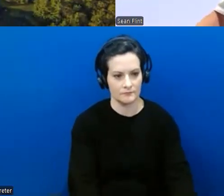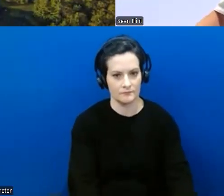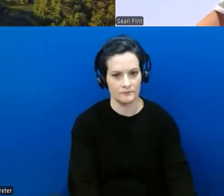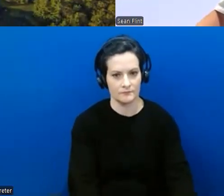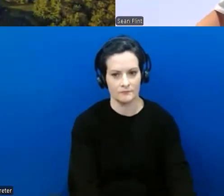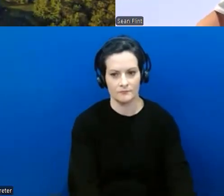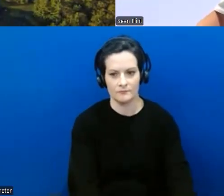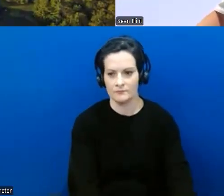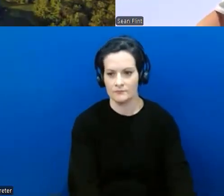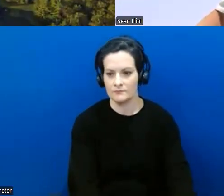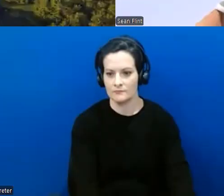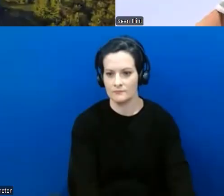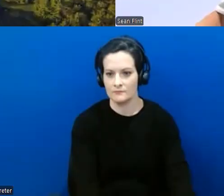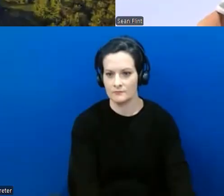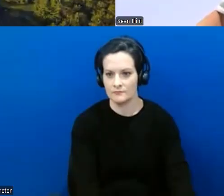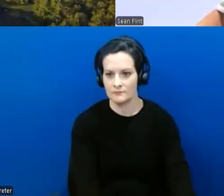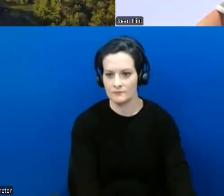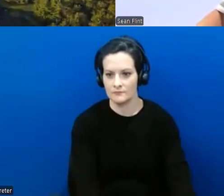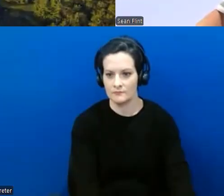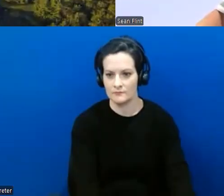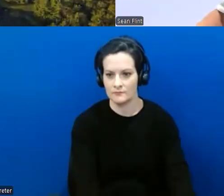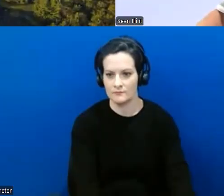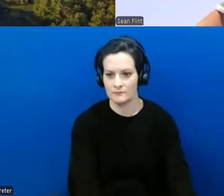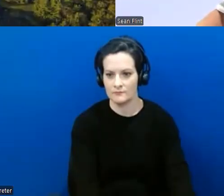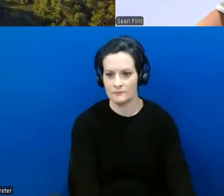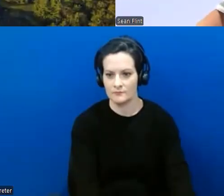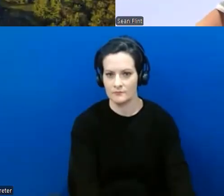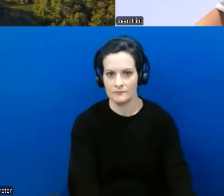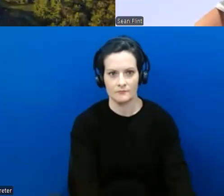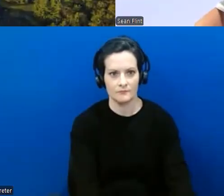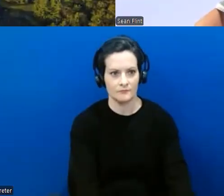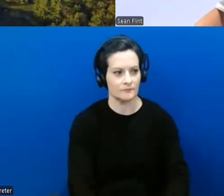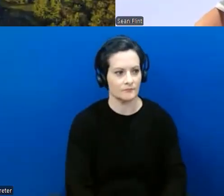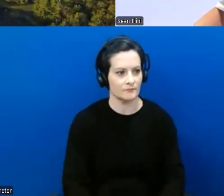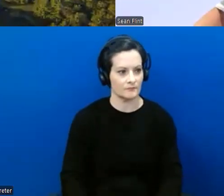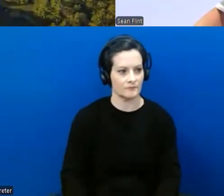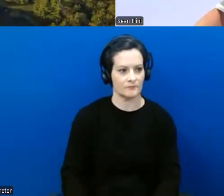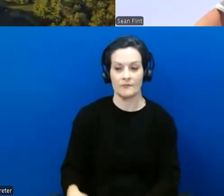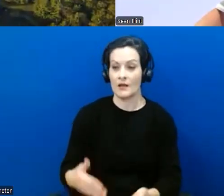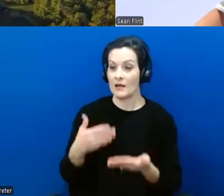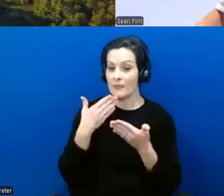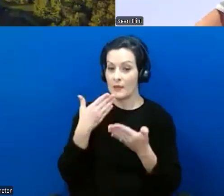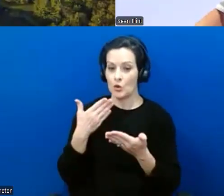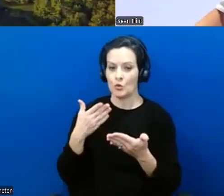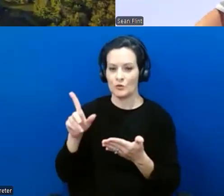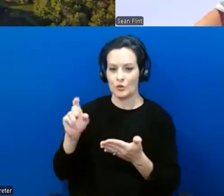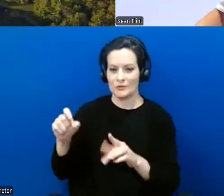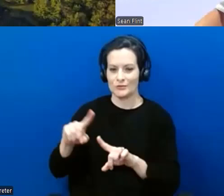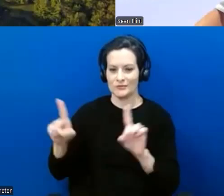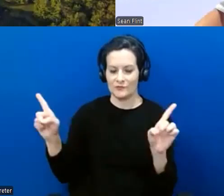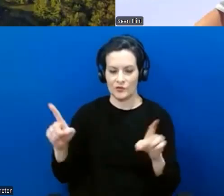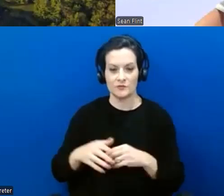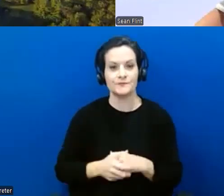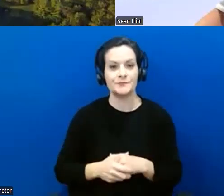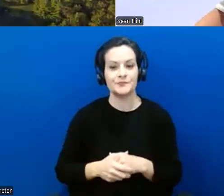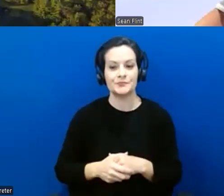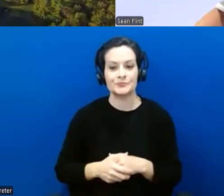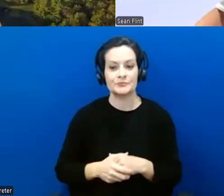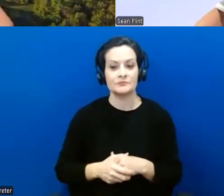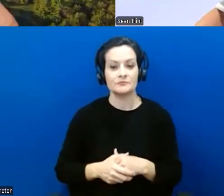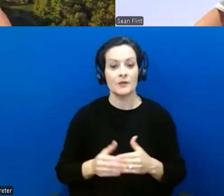Thank you. A totally different question. Public interaction